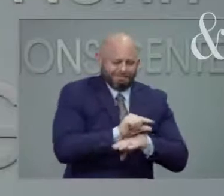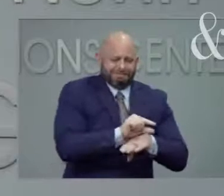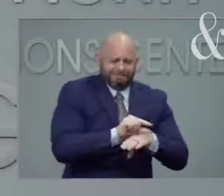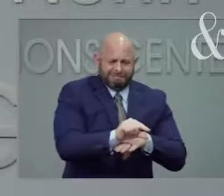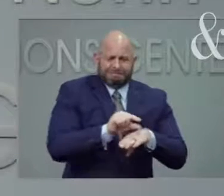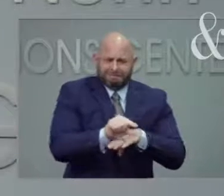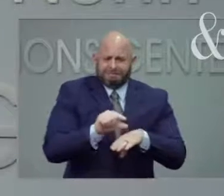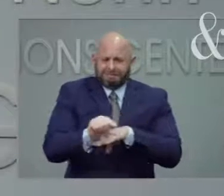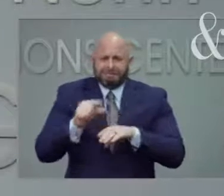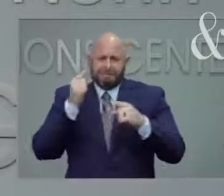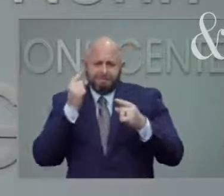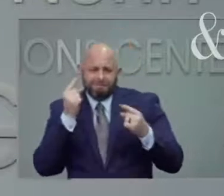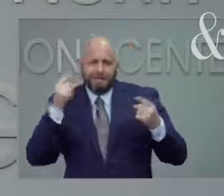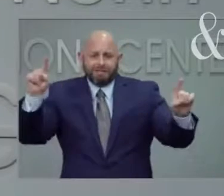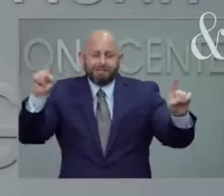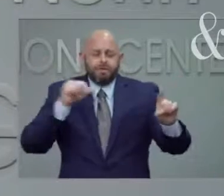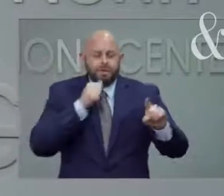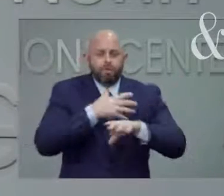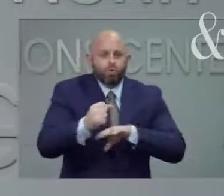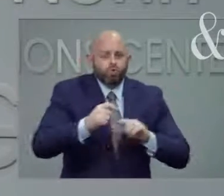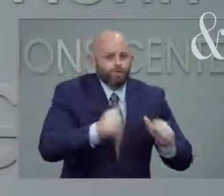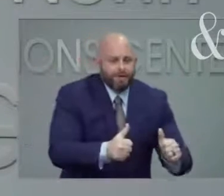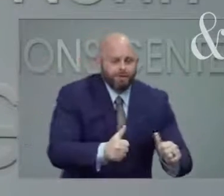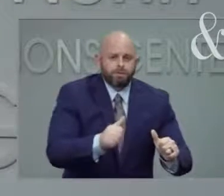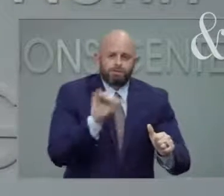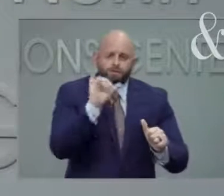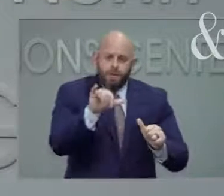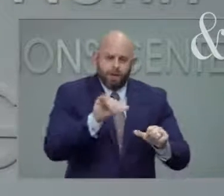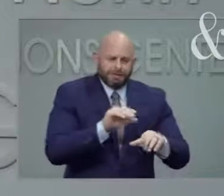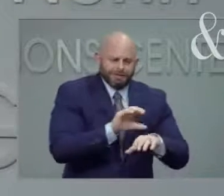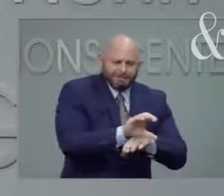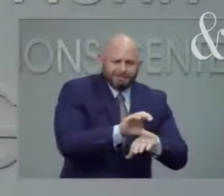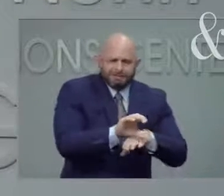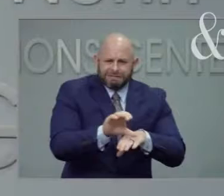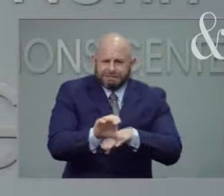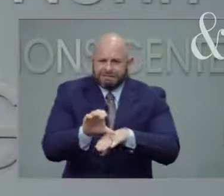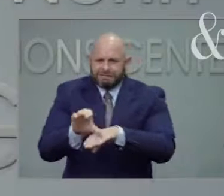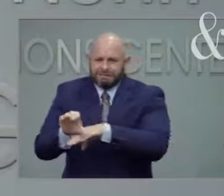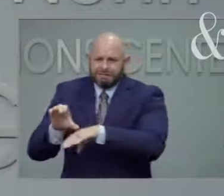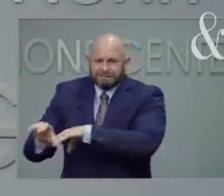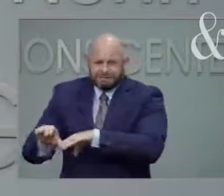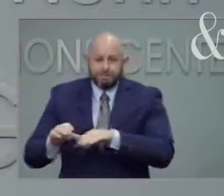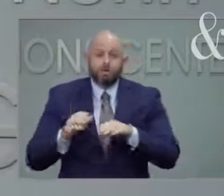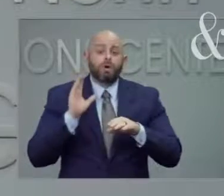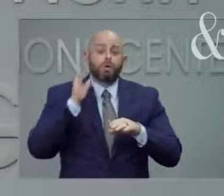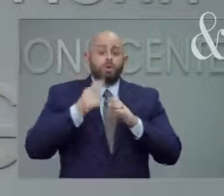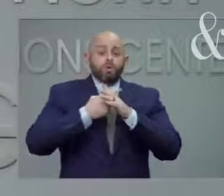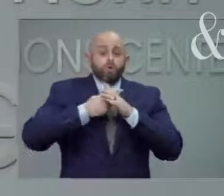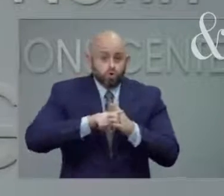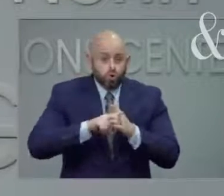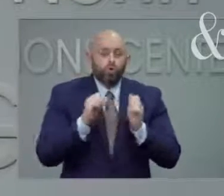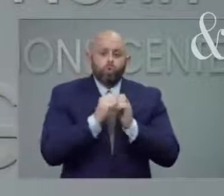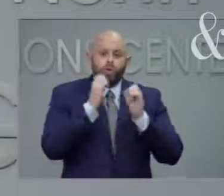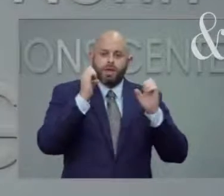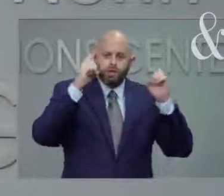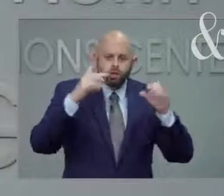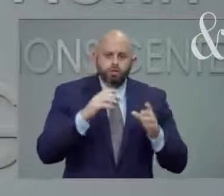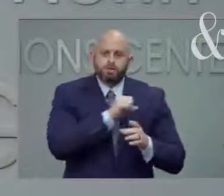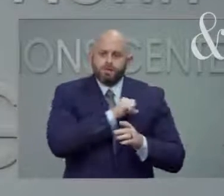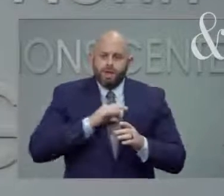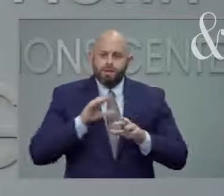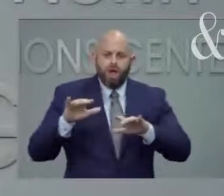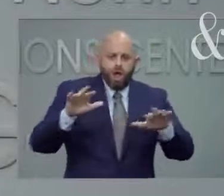distribution effectively and efficiently. Providers will be able to start distributing the vaccine methodically for